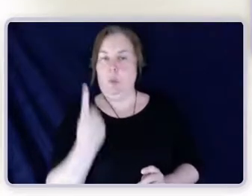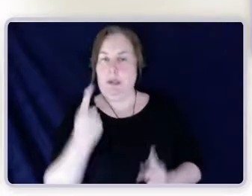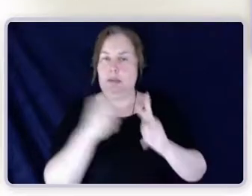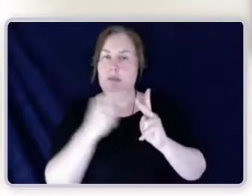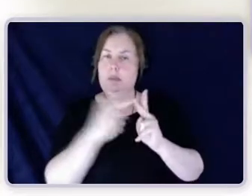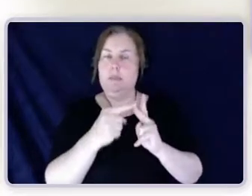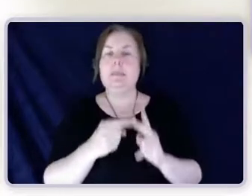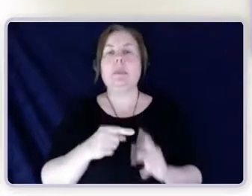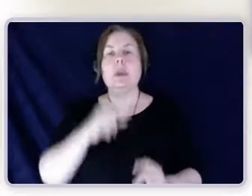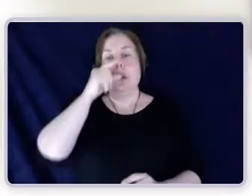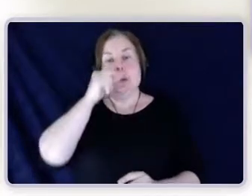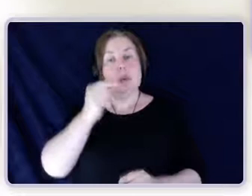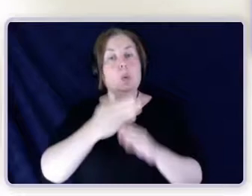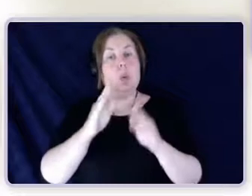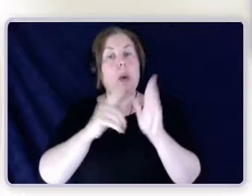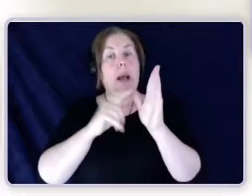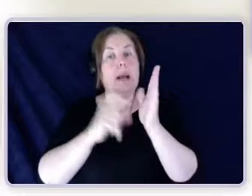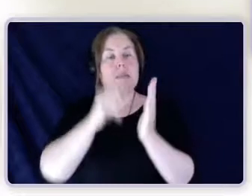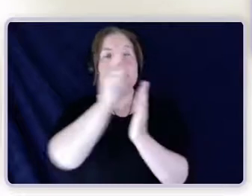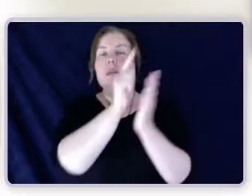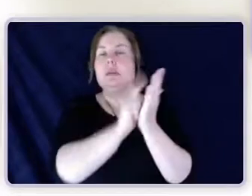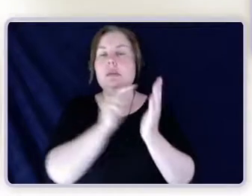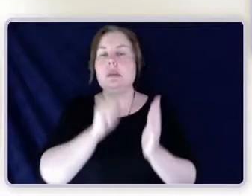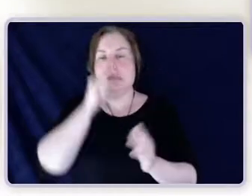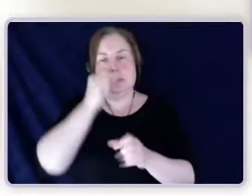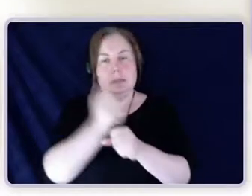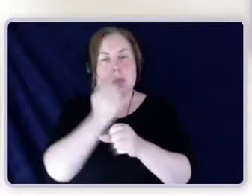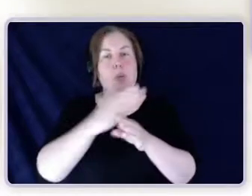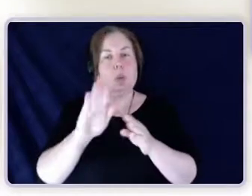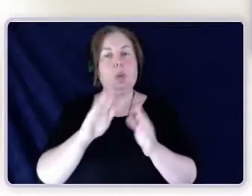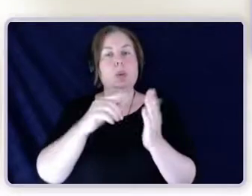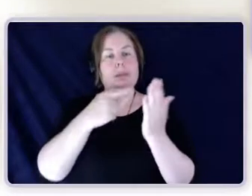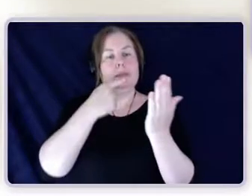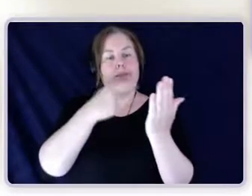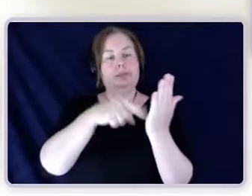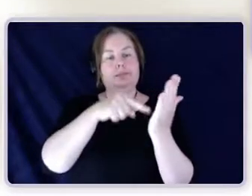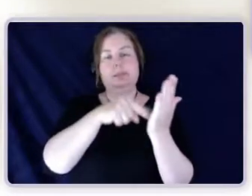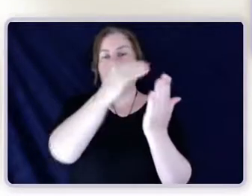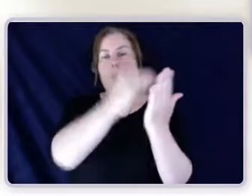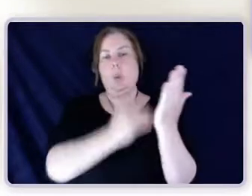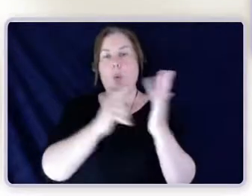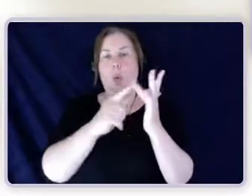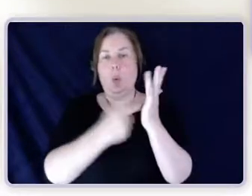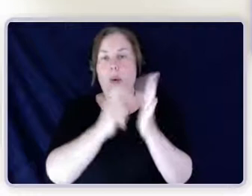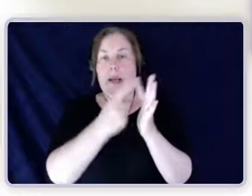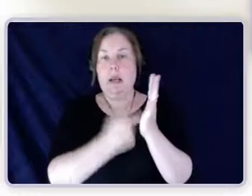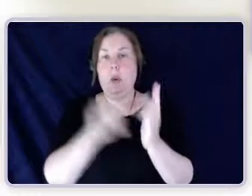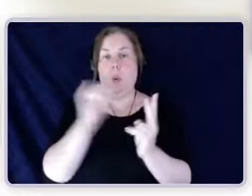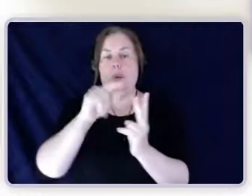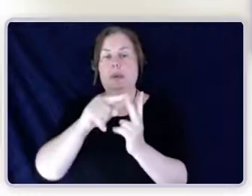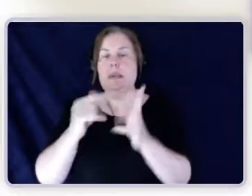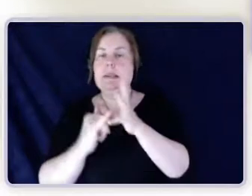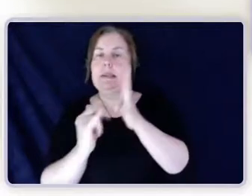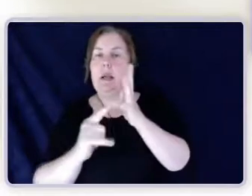made, but also something now called a supportive guardianship or a supportive administration order. I will talk further about